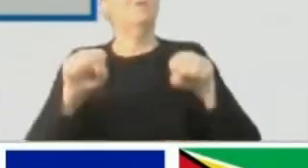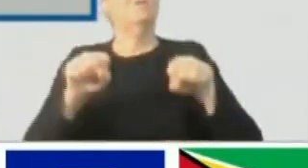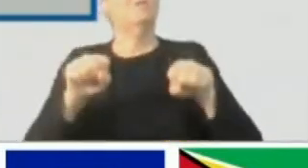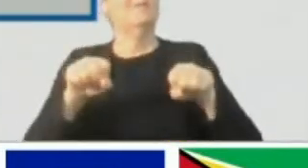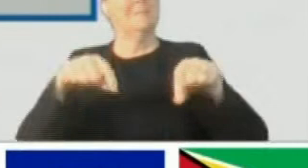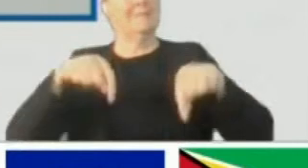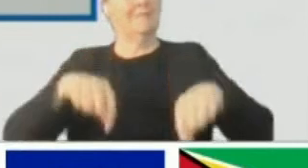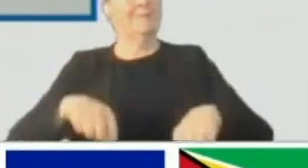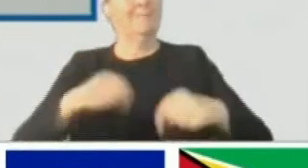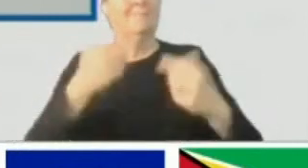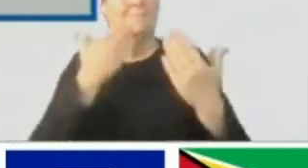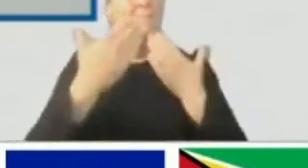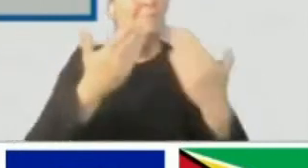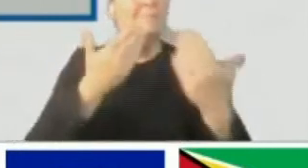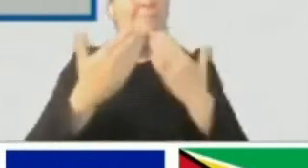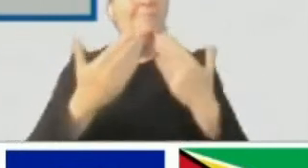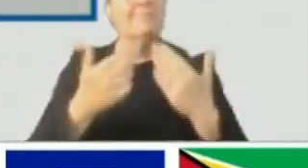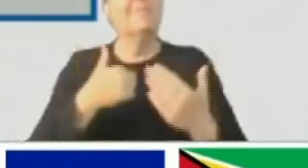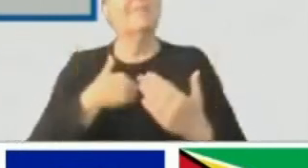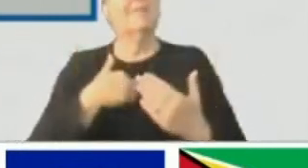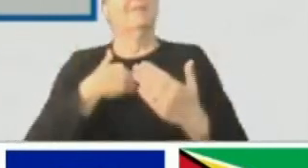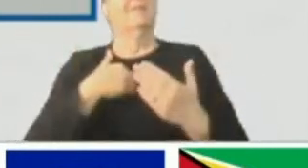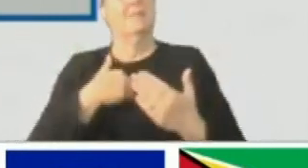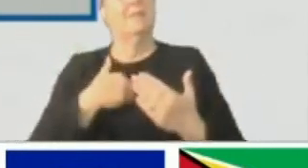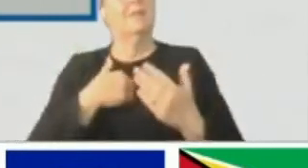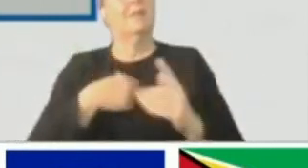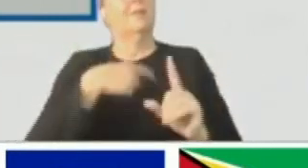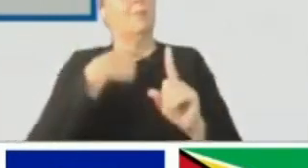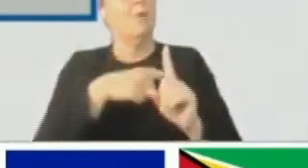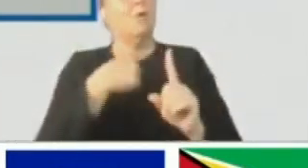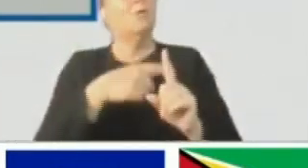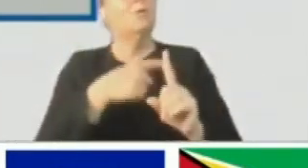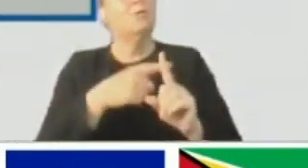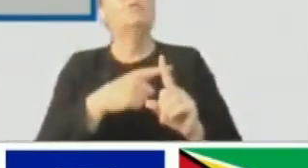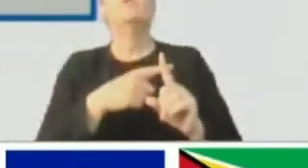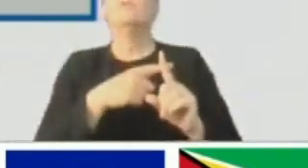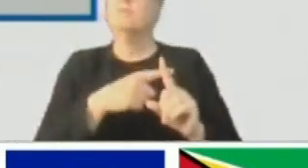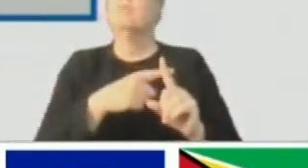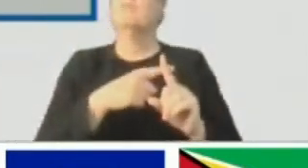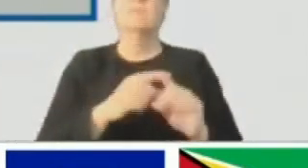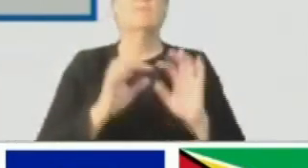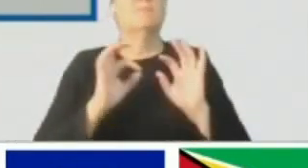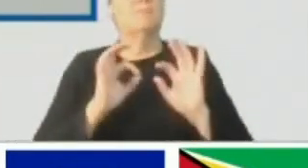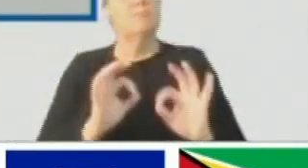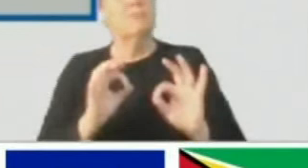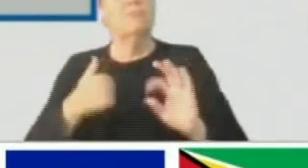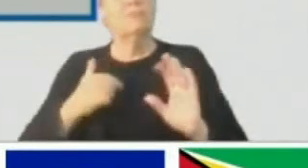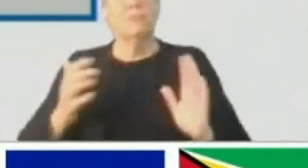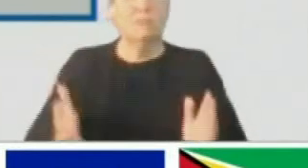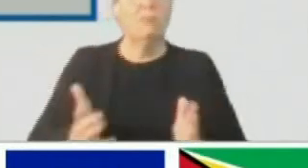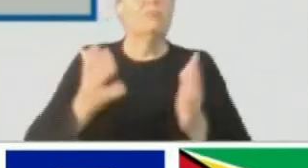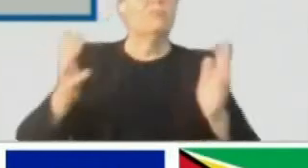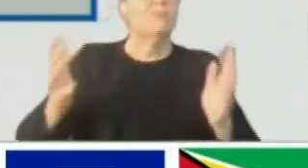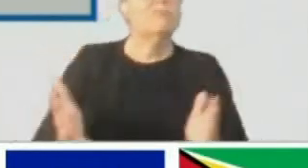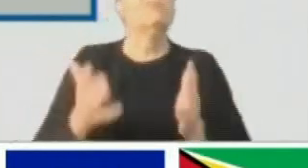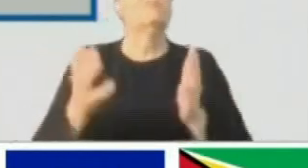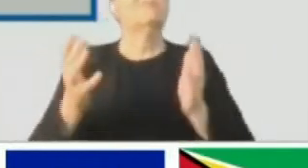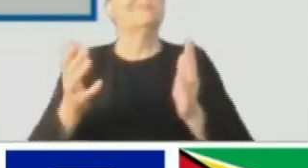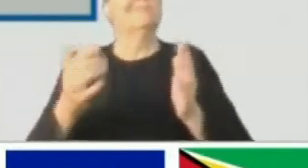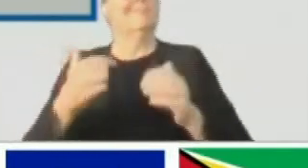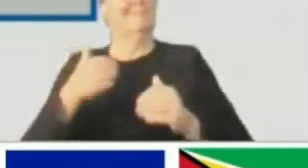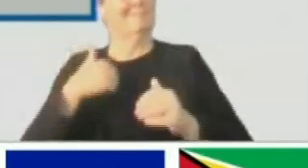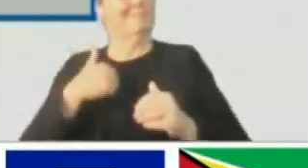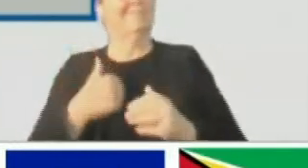and motivating for us as we continue our function as a sub-regional focal point for SIDEMA. At the national